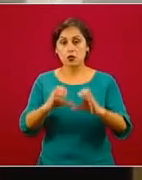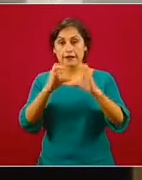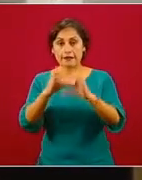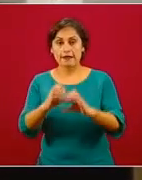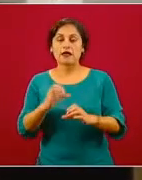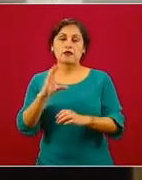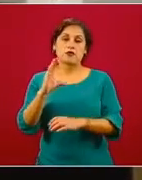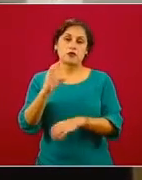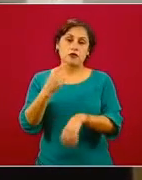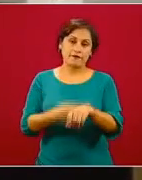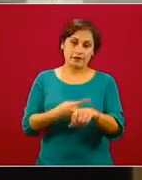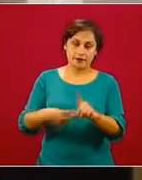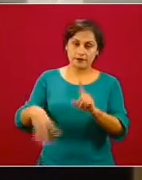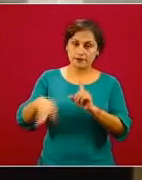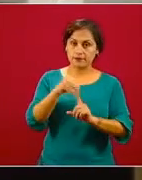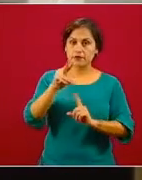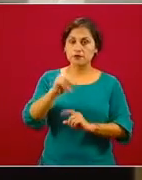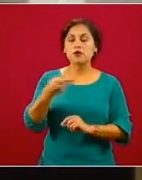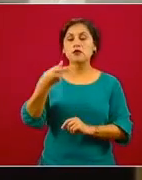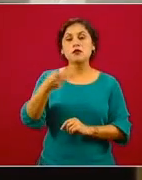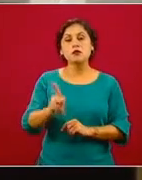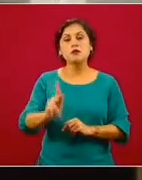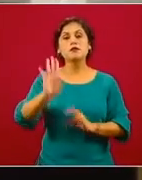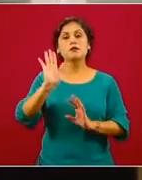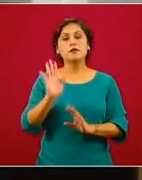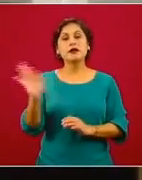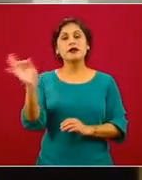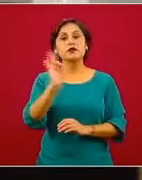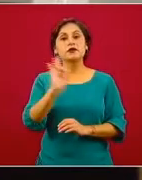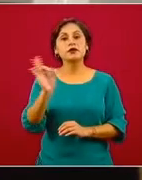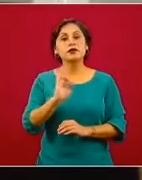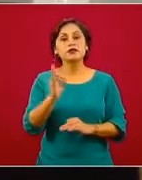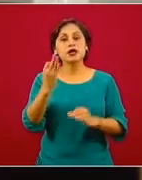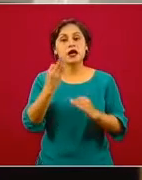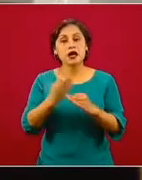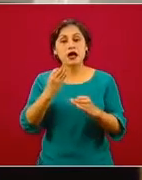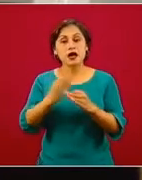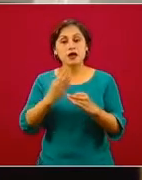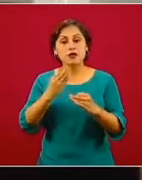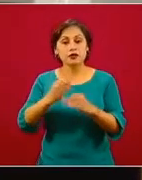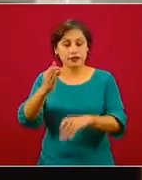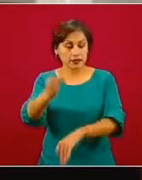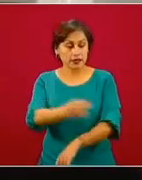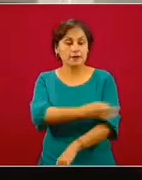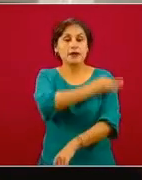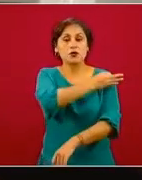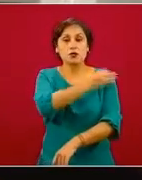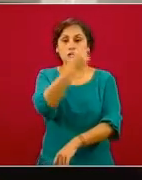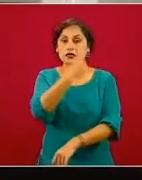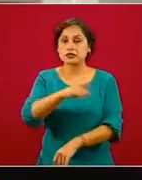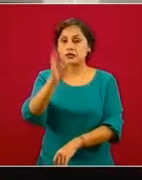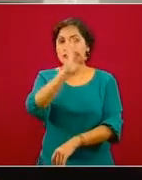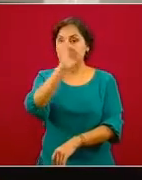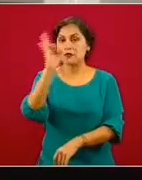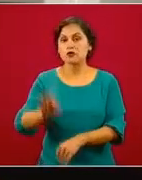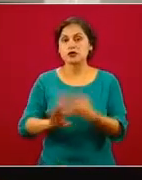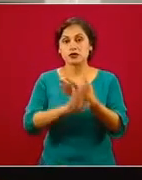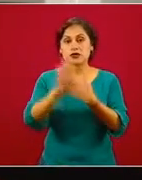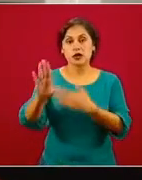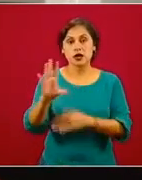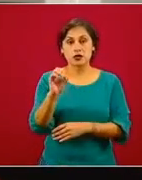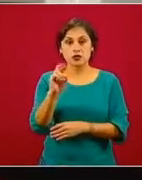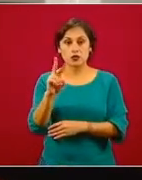and washing our hands frequently and a number of measures that we will have to